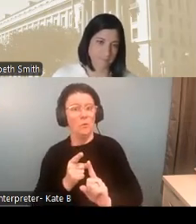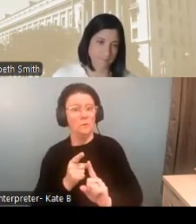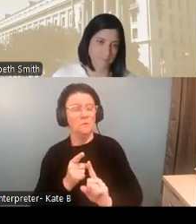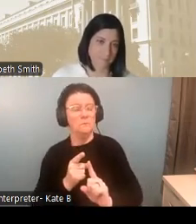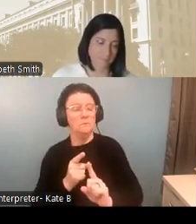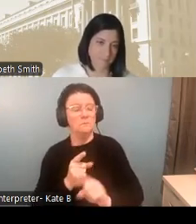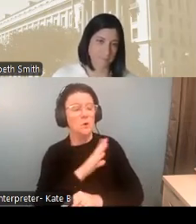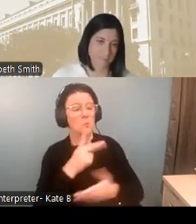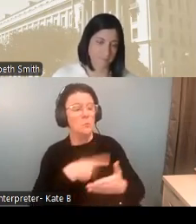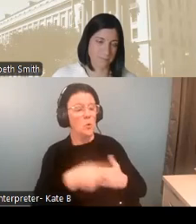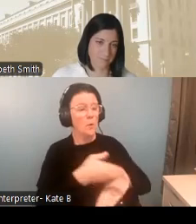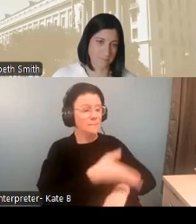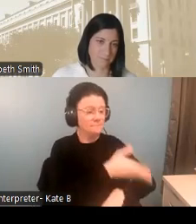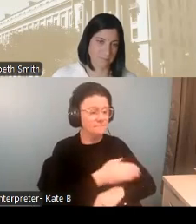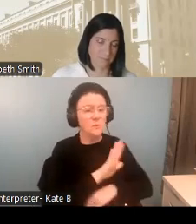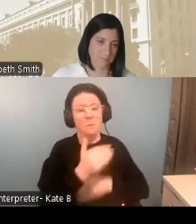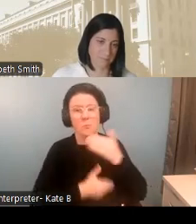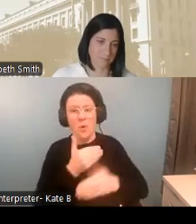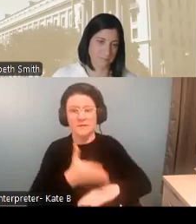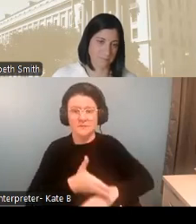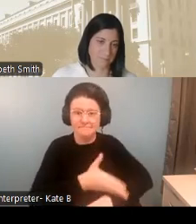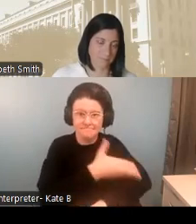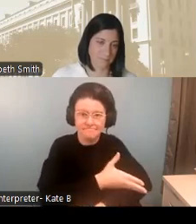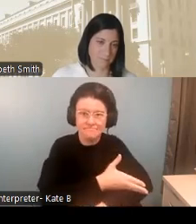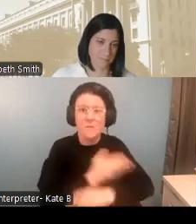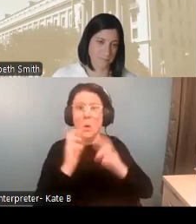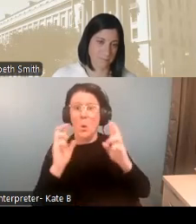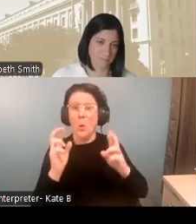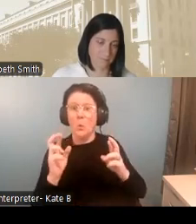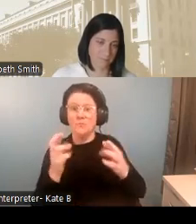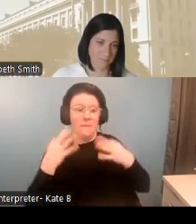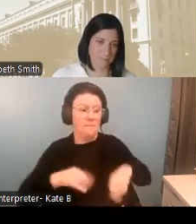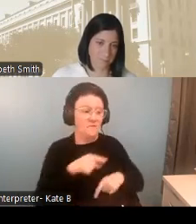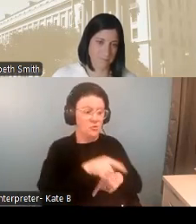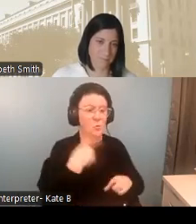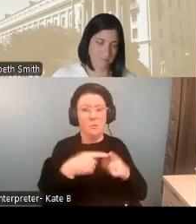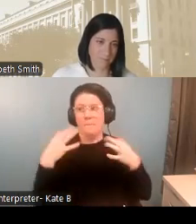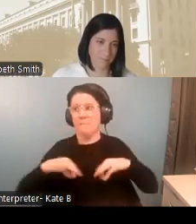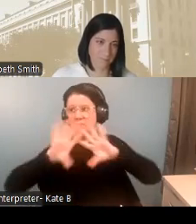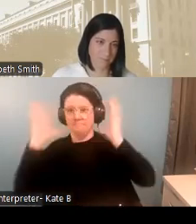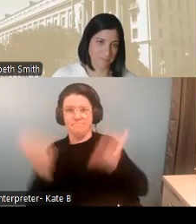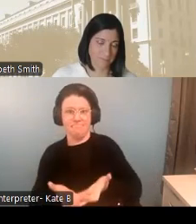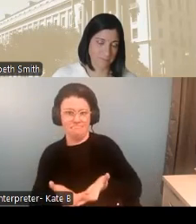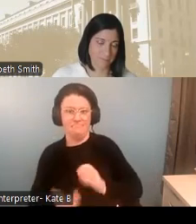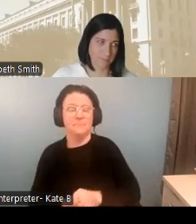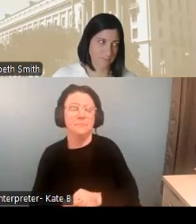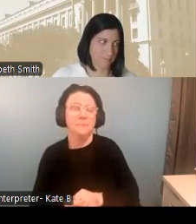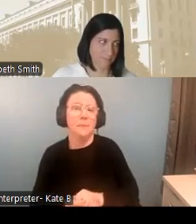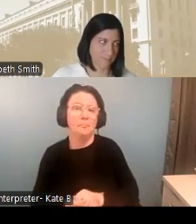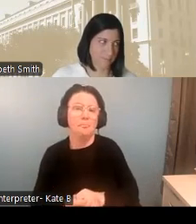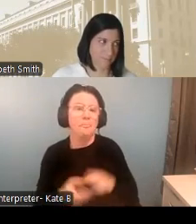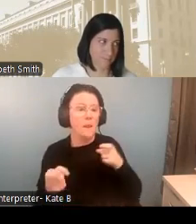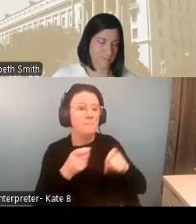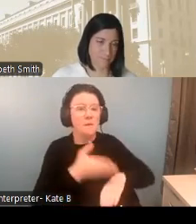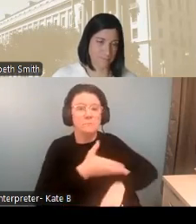improve your program, improve your processes, and to hopefully benefit the program as a whole. The management improvement findings